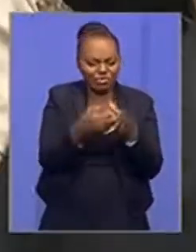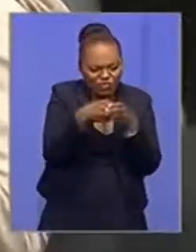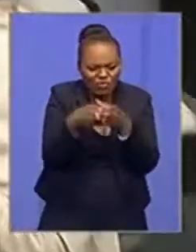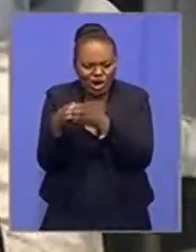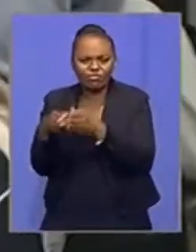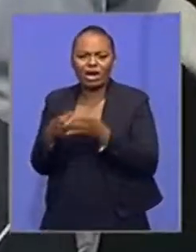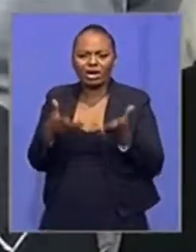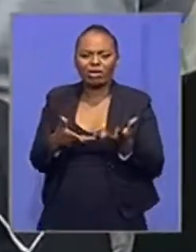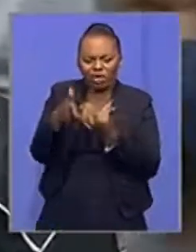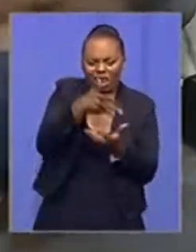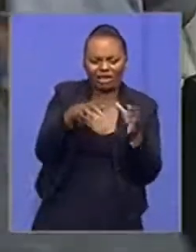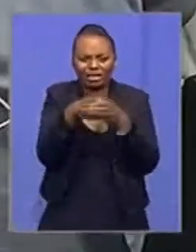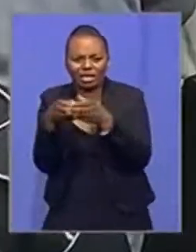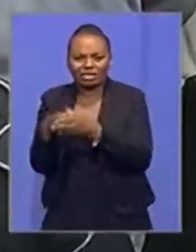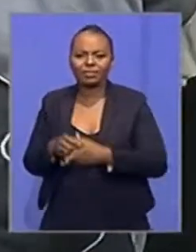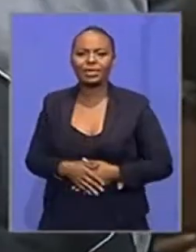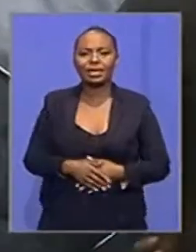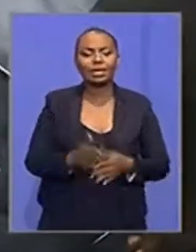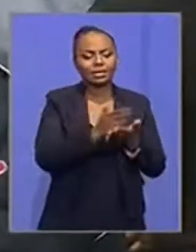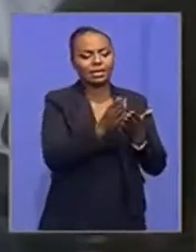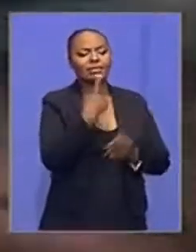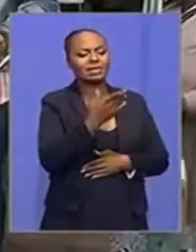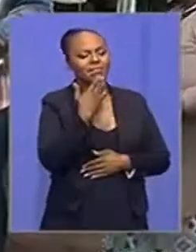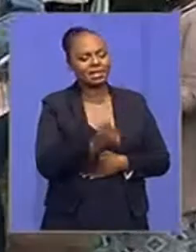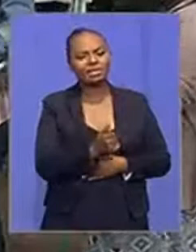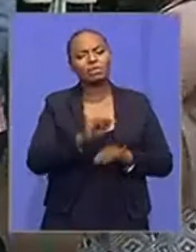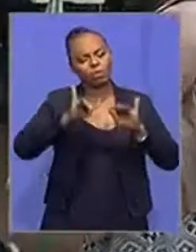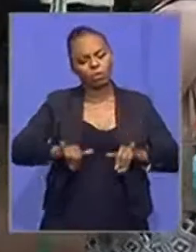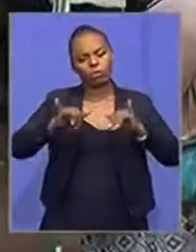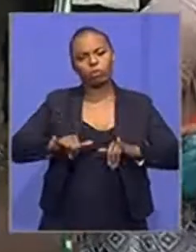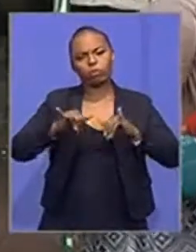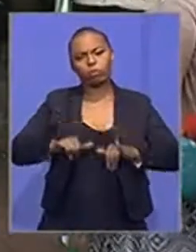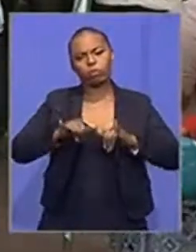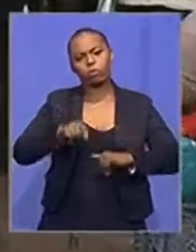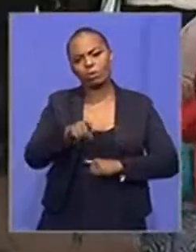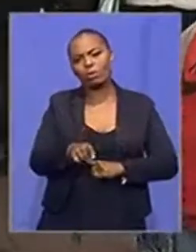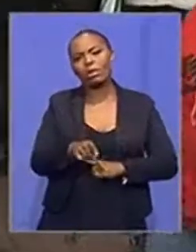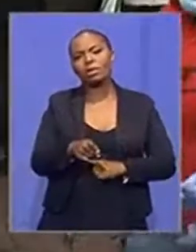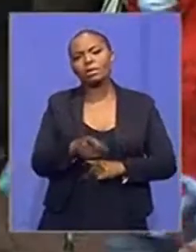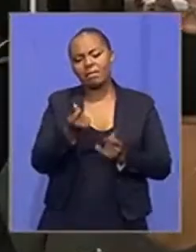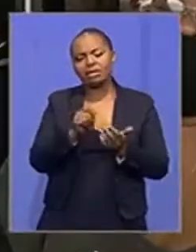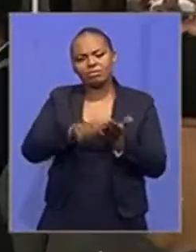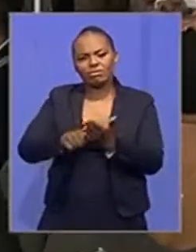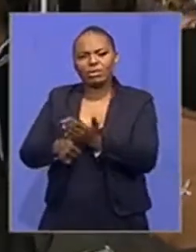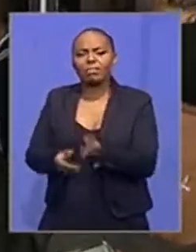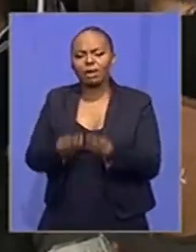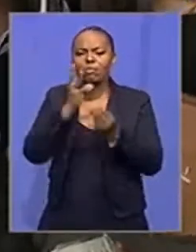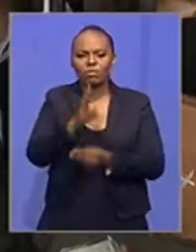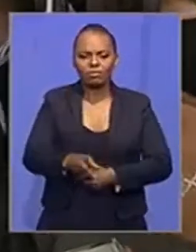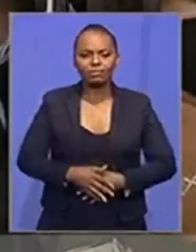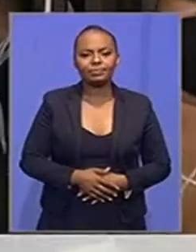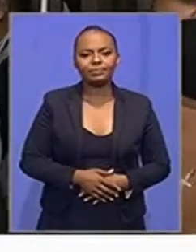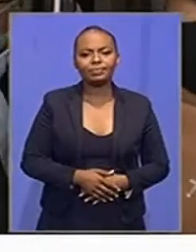baibile dise holifapahoba ekele zanagoya uamuhela cheleteta zanagwana zaba ahi ba pilangabokwala We cannot